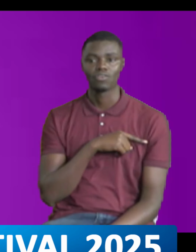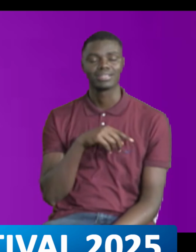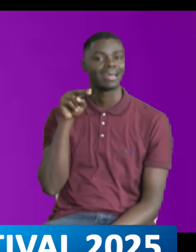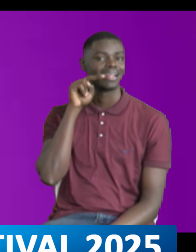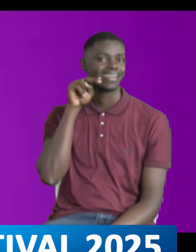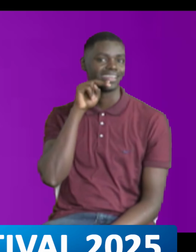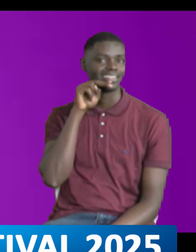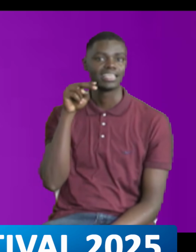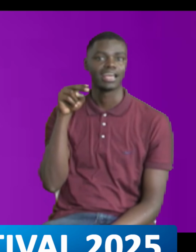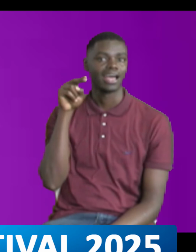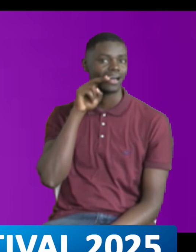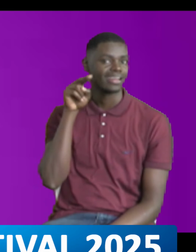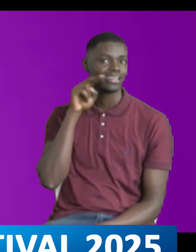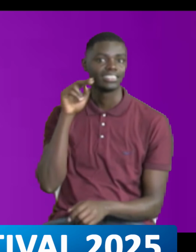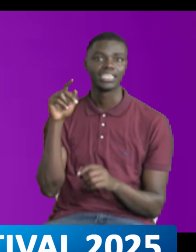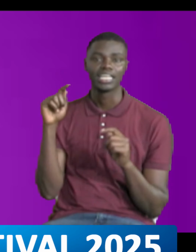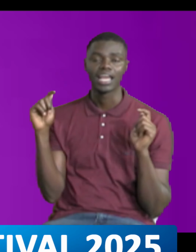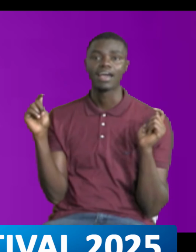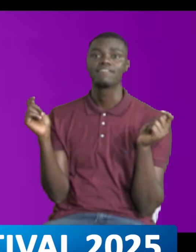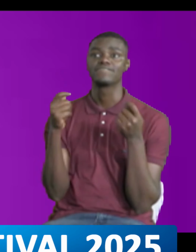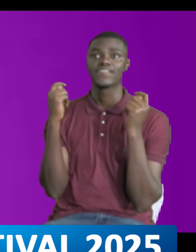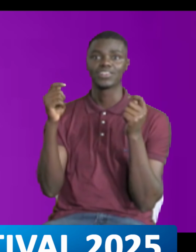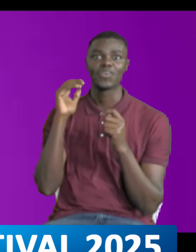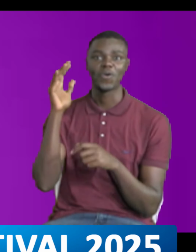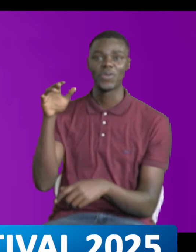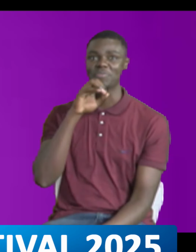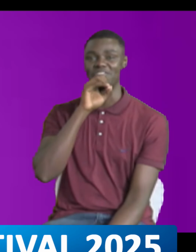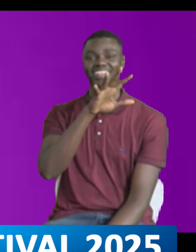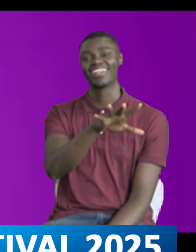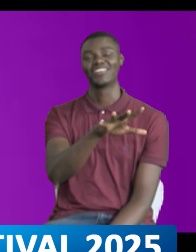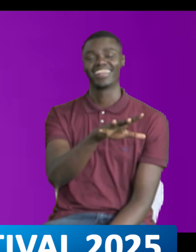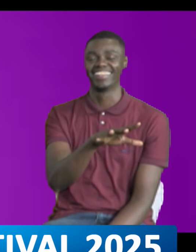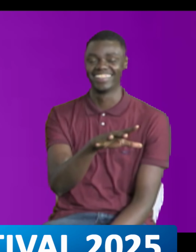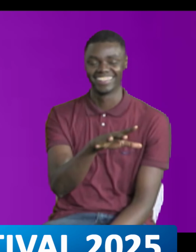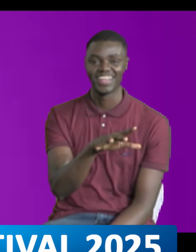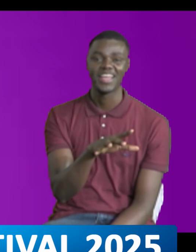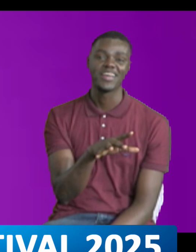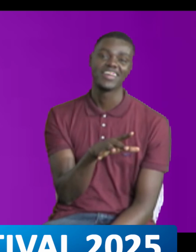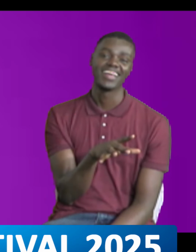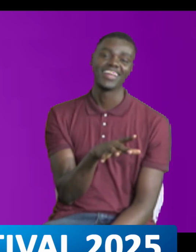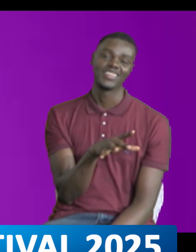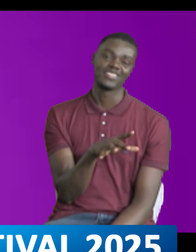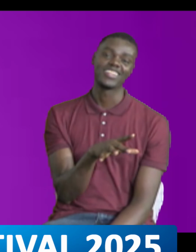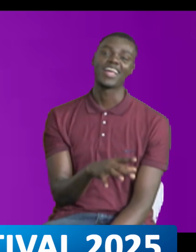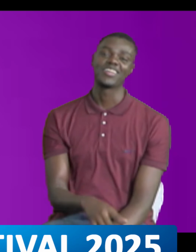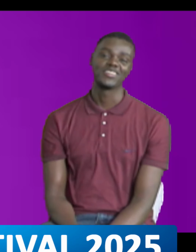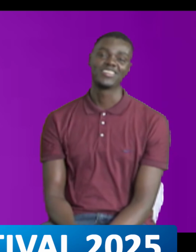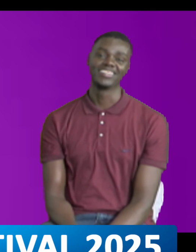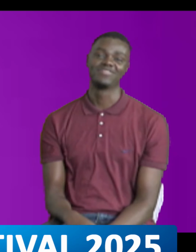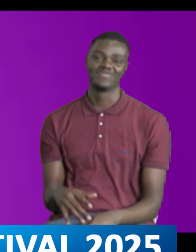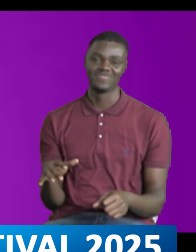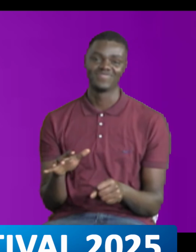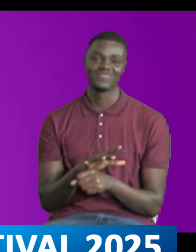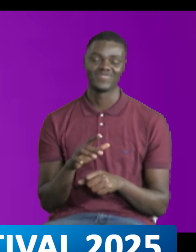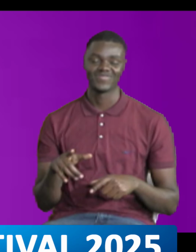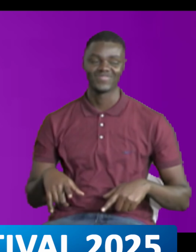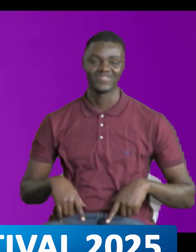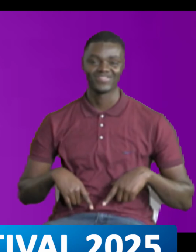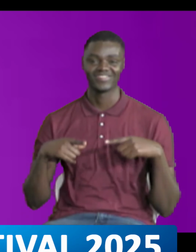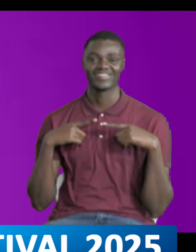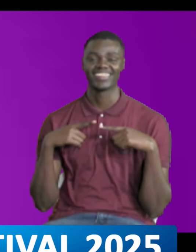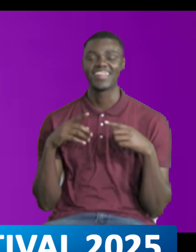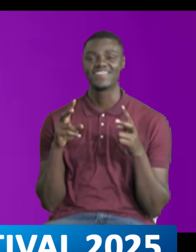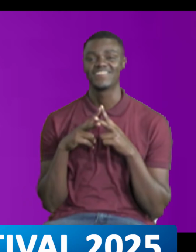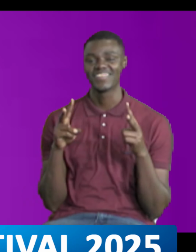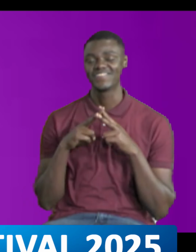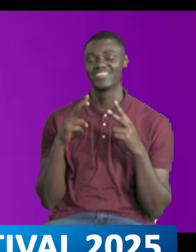one and Nigeria version will be very loud. Yeah, and that would be great. Full of life. You're right, and very